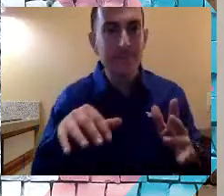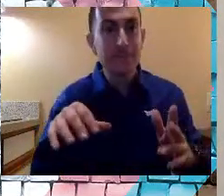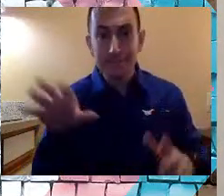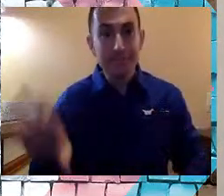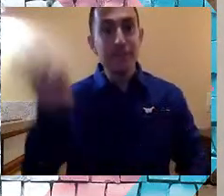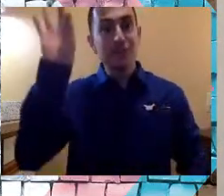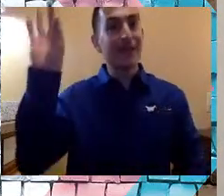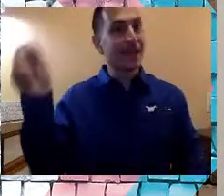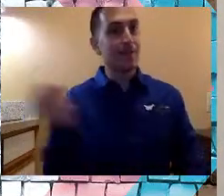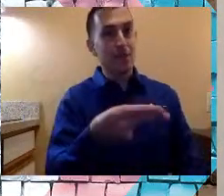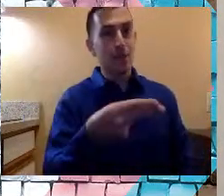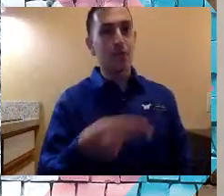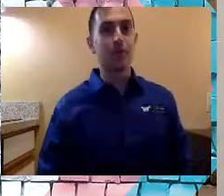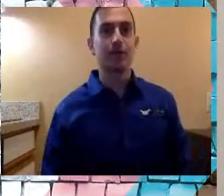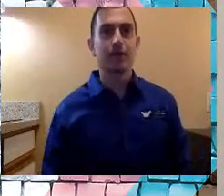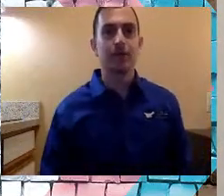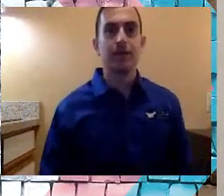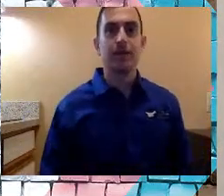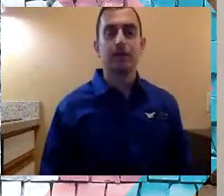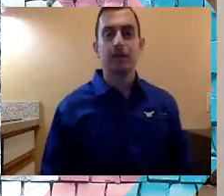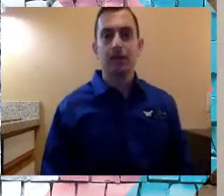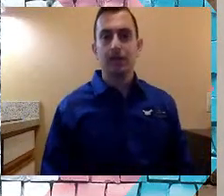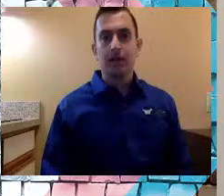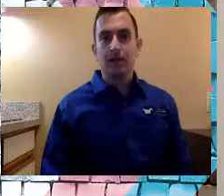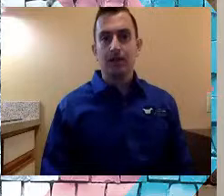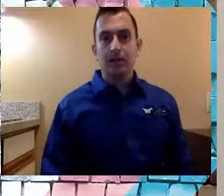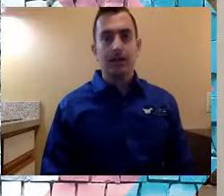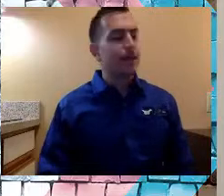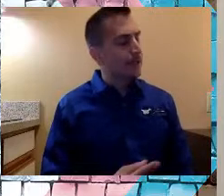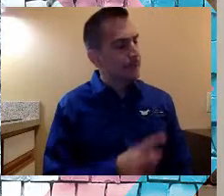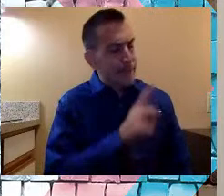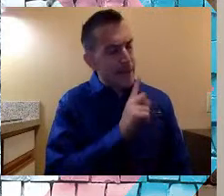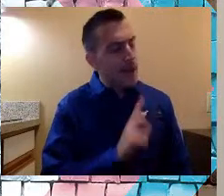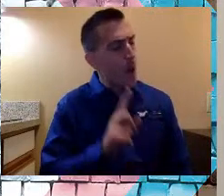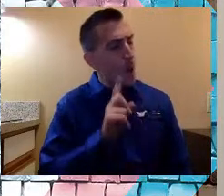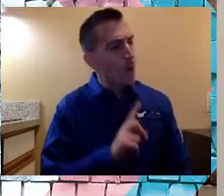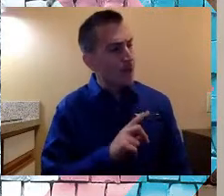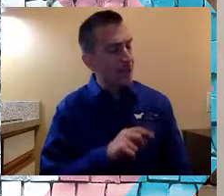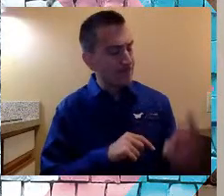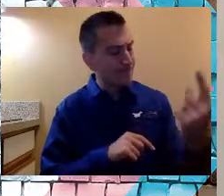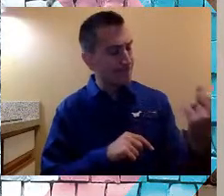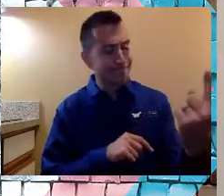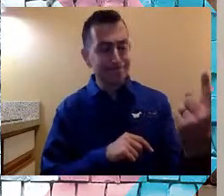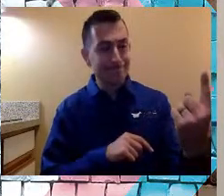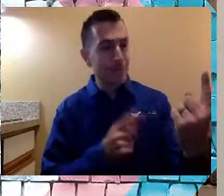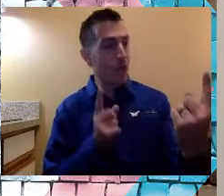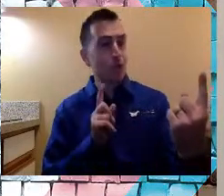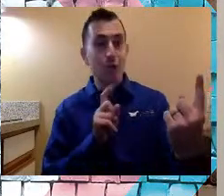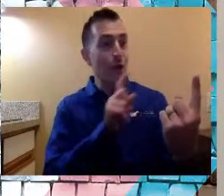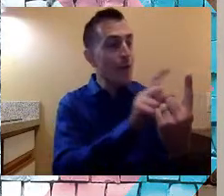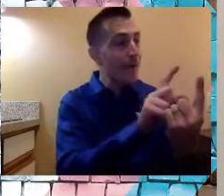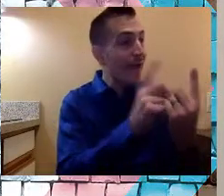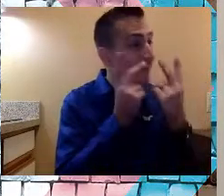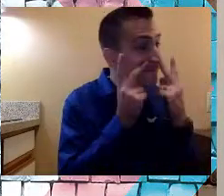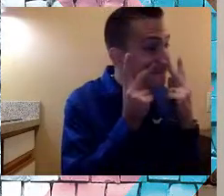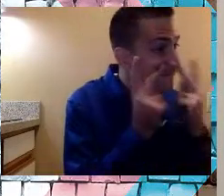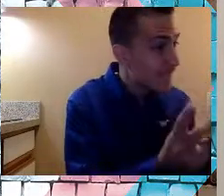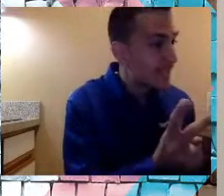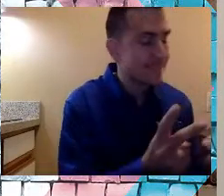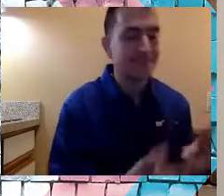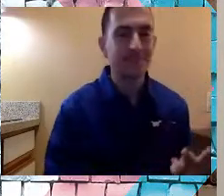dirty. Visit someone who is lonely. Now, this polar bear is sitting on a